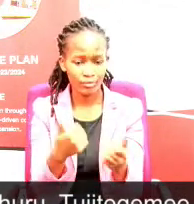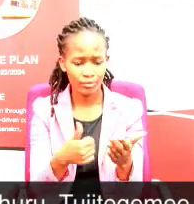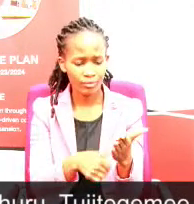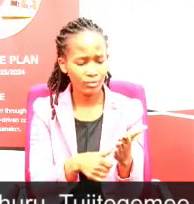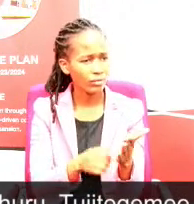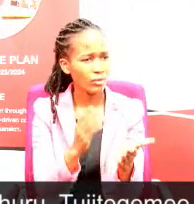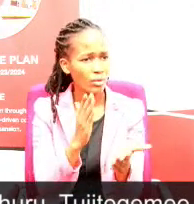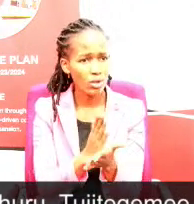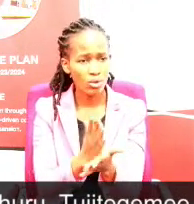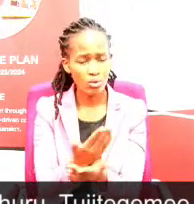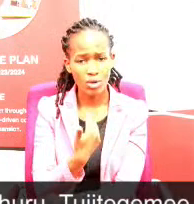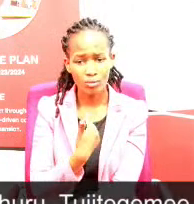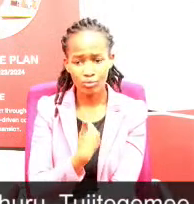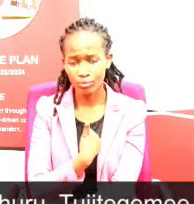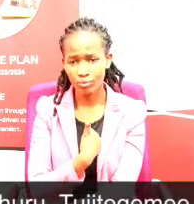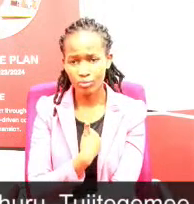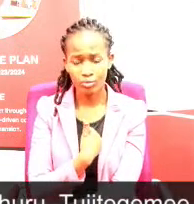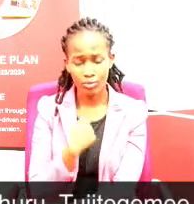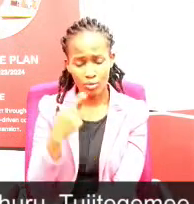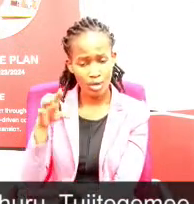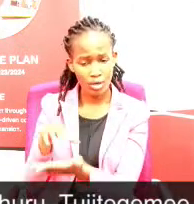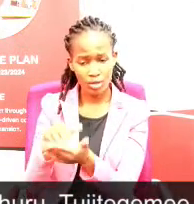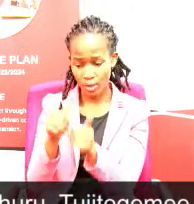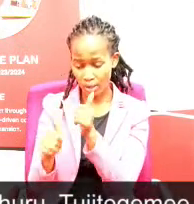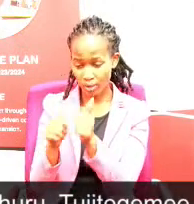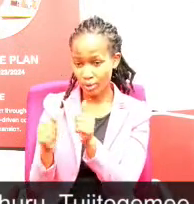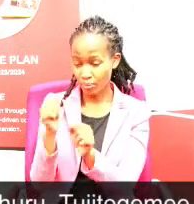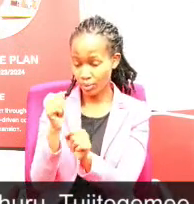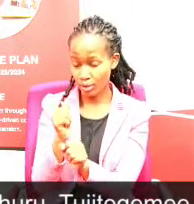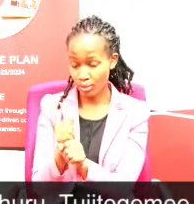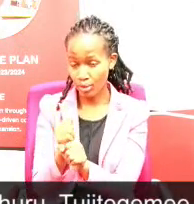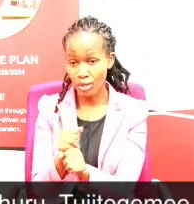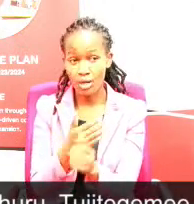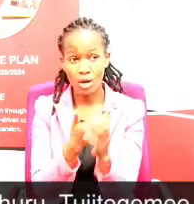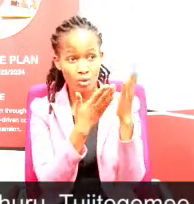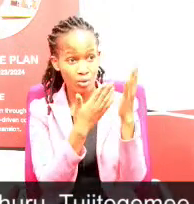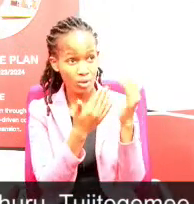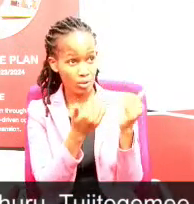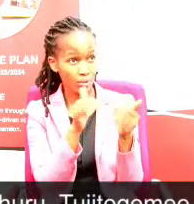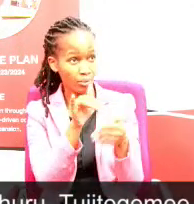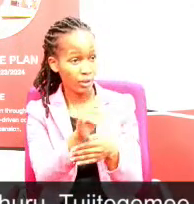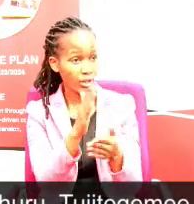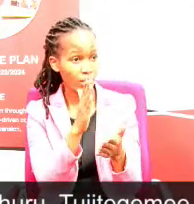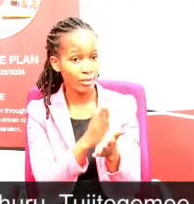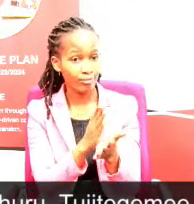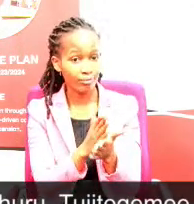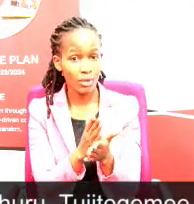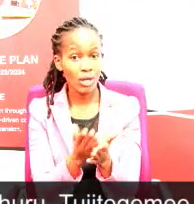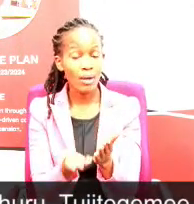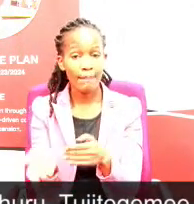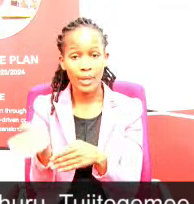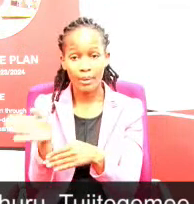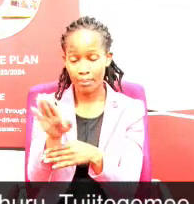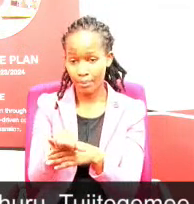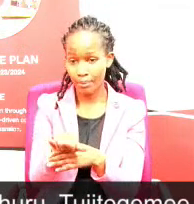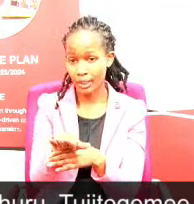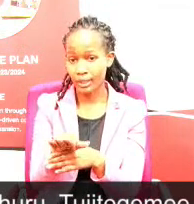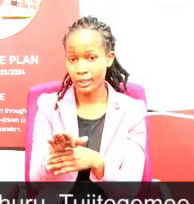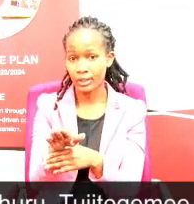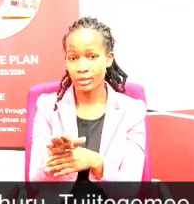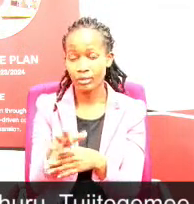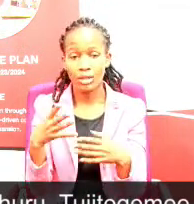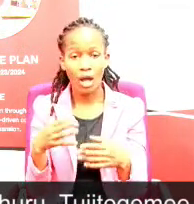therefore, this is the context in which we will be working, and we are hoping that there will be recovery during the plan